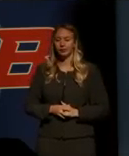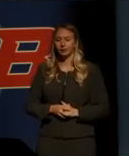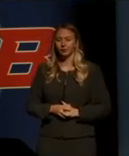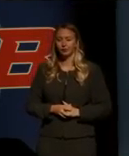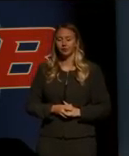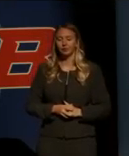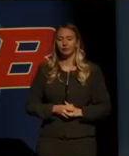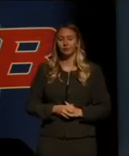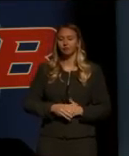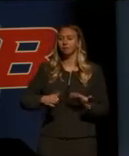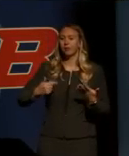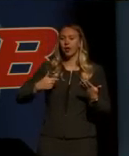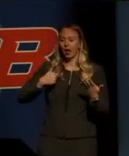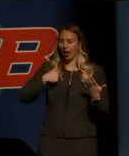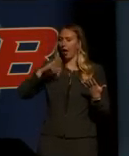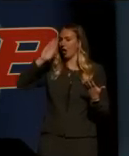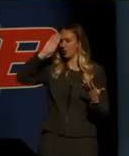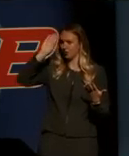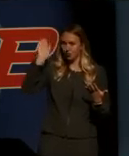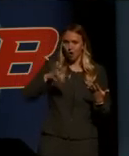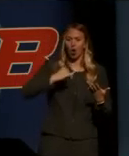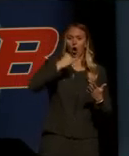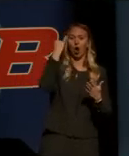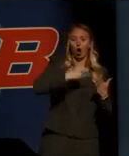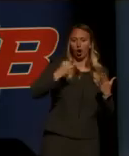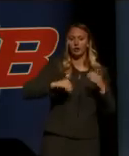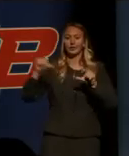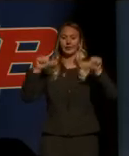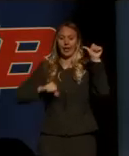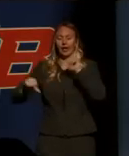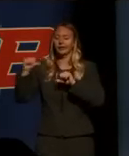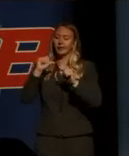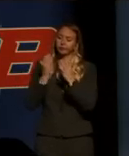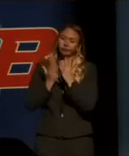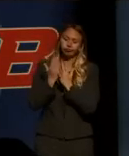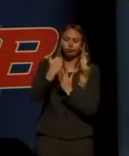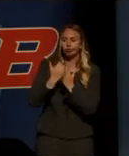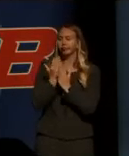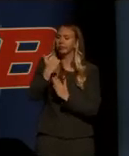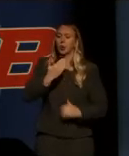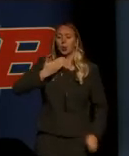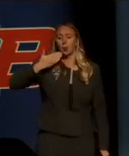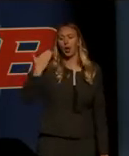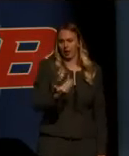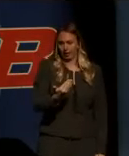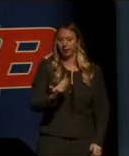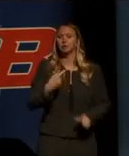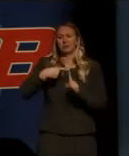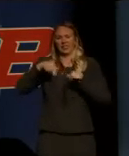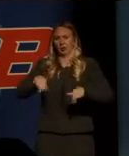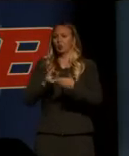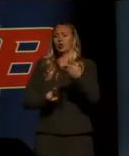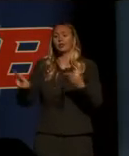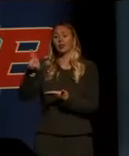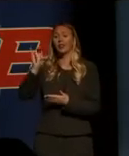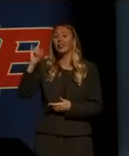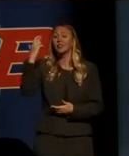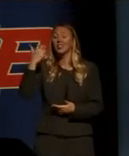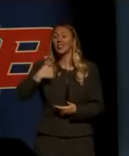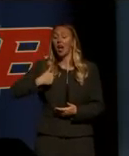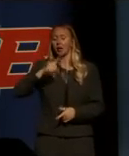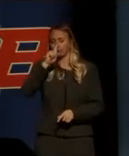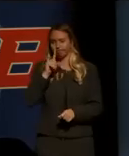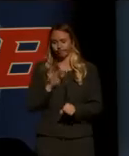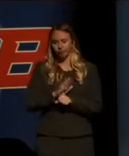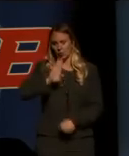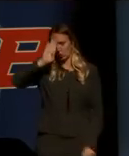I know arts and sciences and the university very well, and that is why I am absolutely sure there is no place I would rather